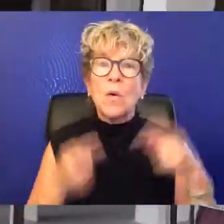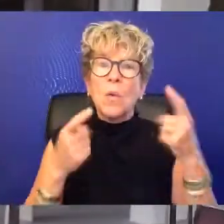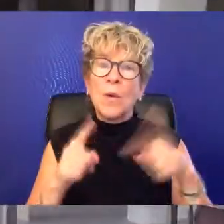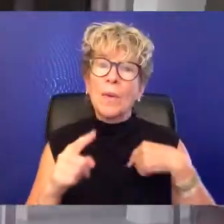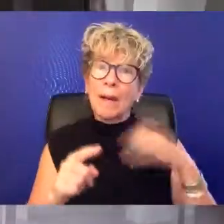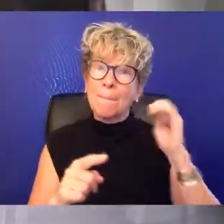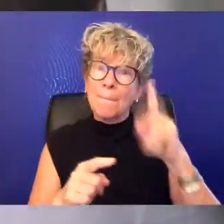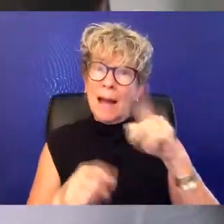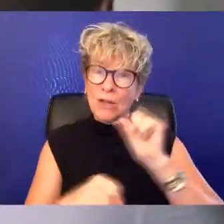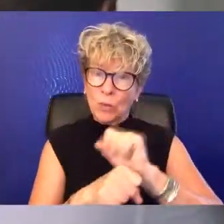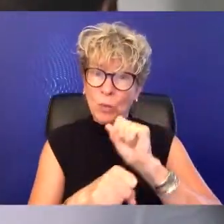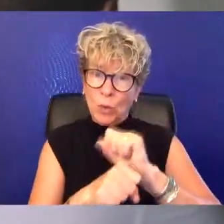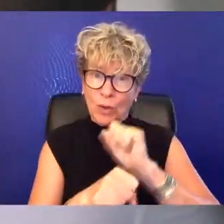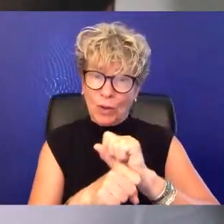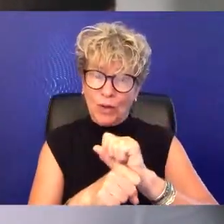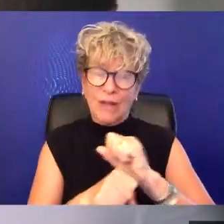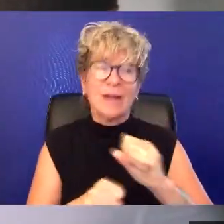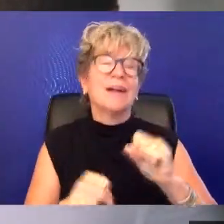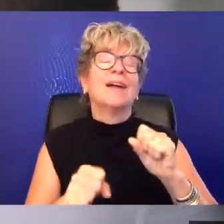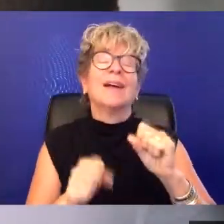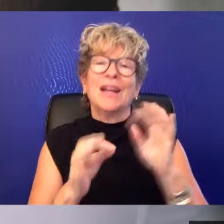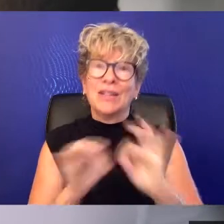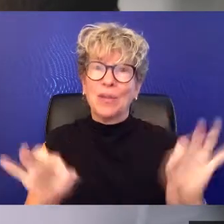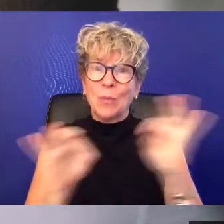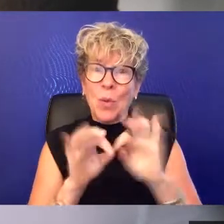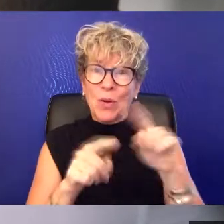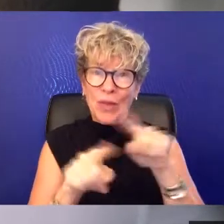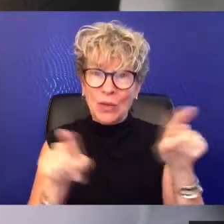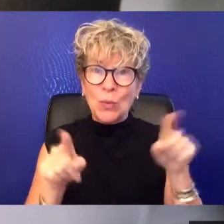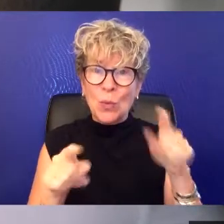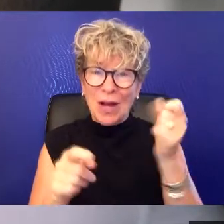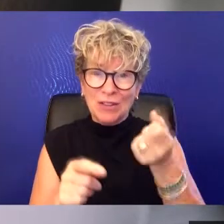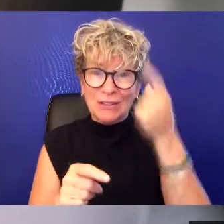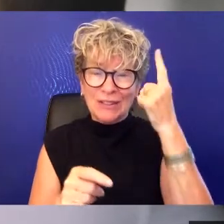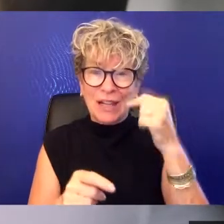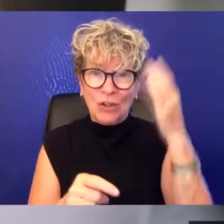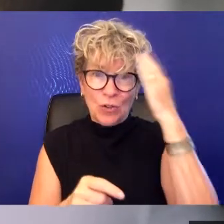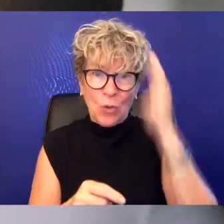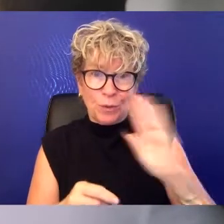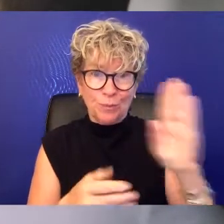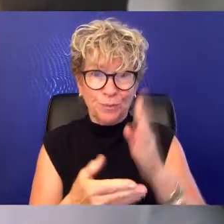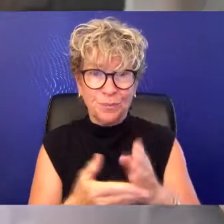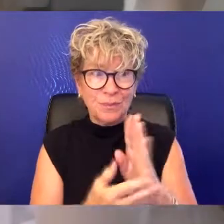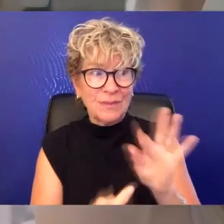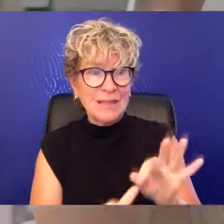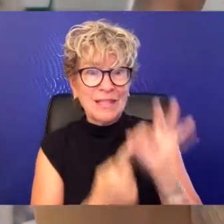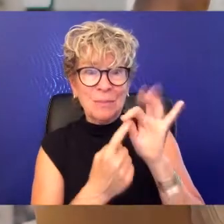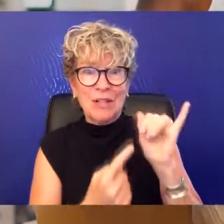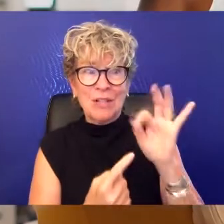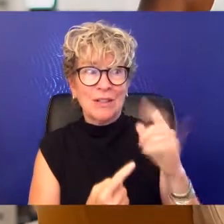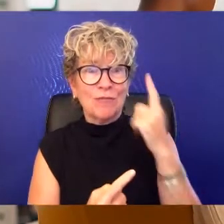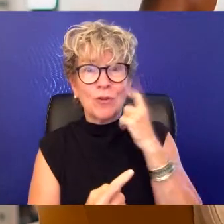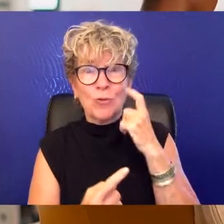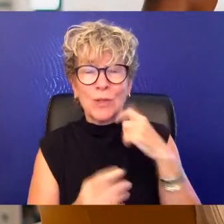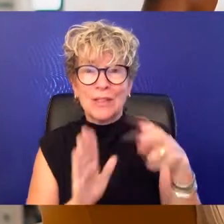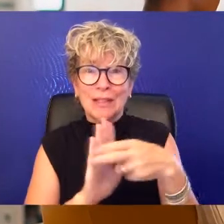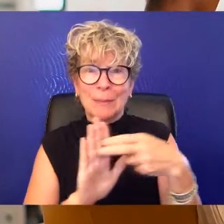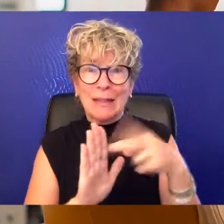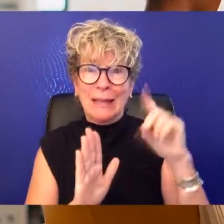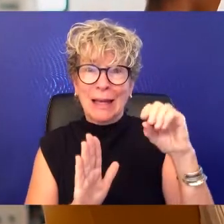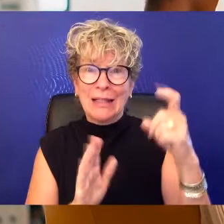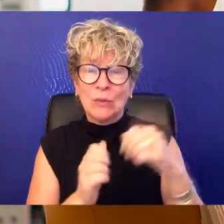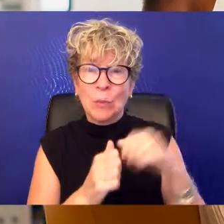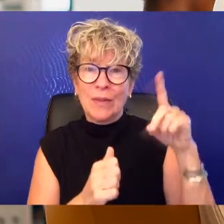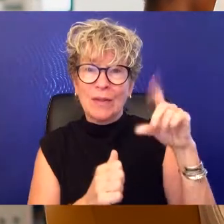As we return to in-person work, it's important that you understand and know your rights, especially if you've been recently diagnosed